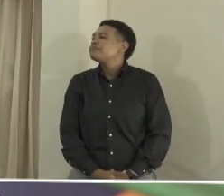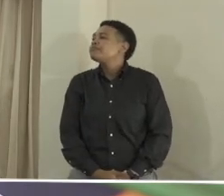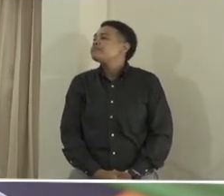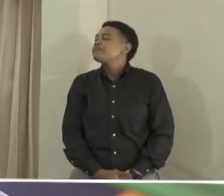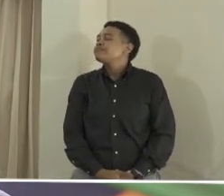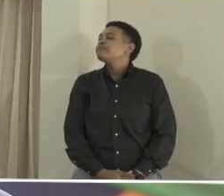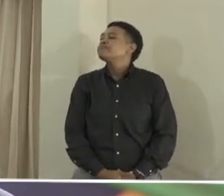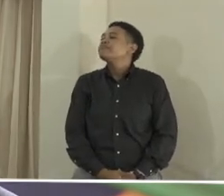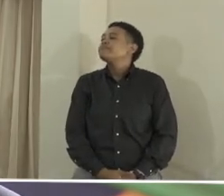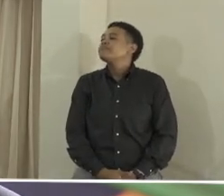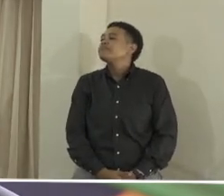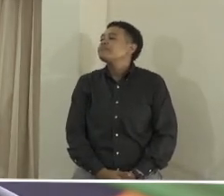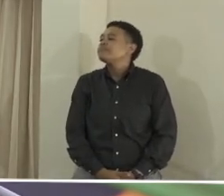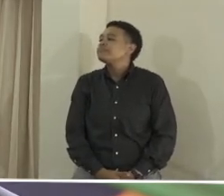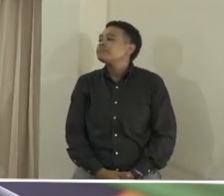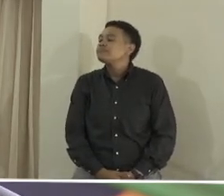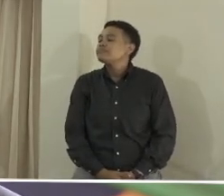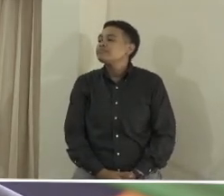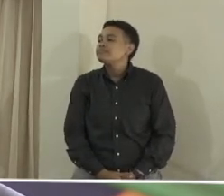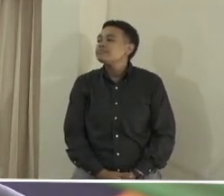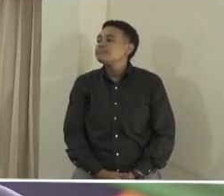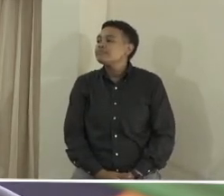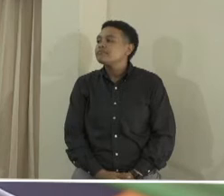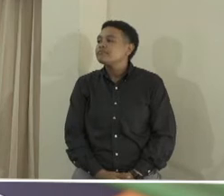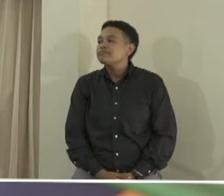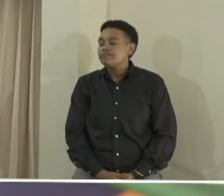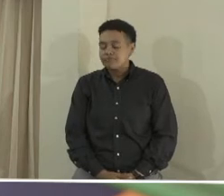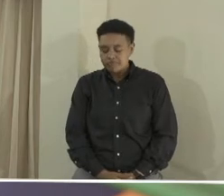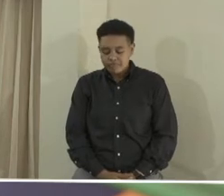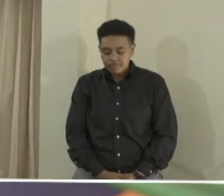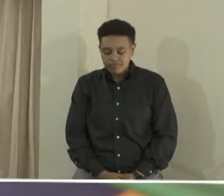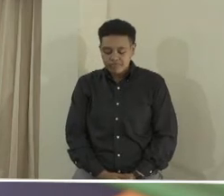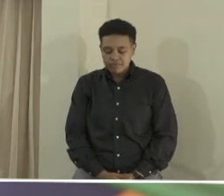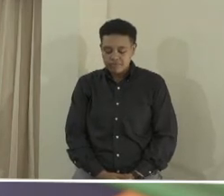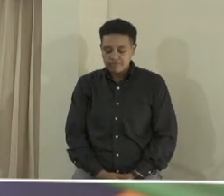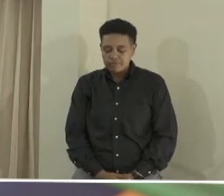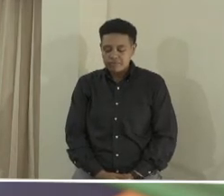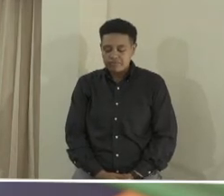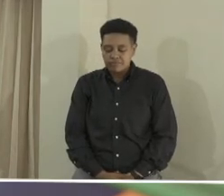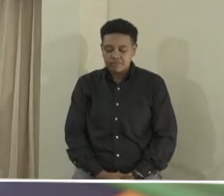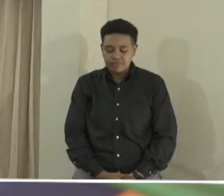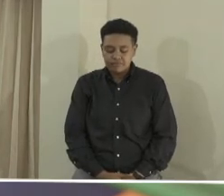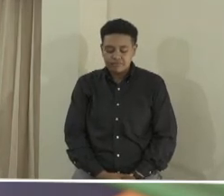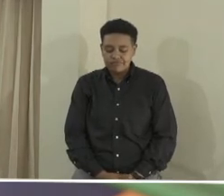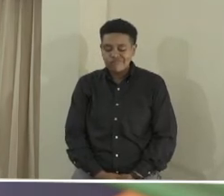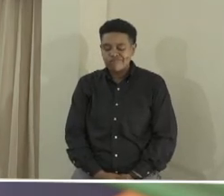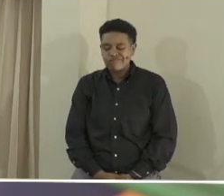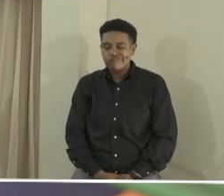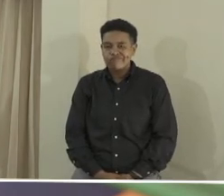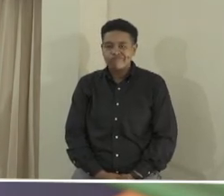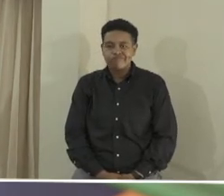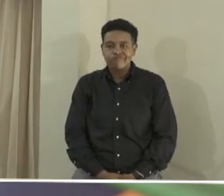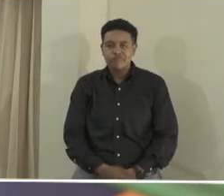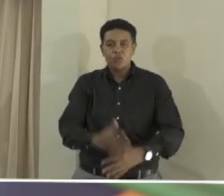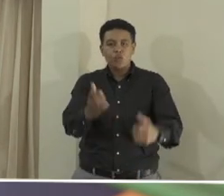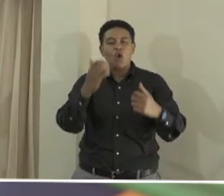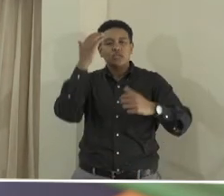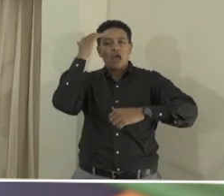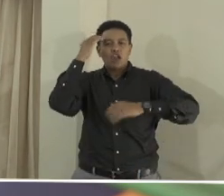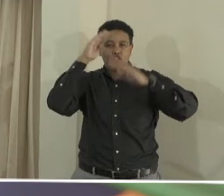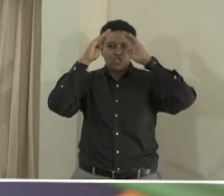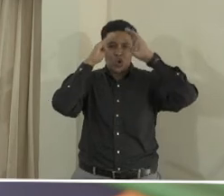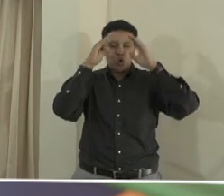acknowledge and to salute the following persons who are in our